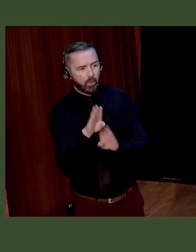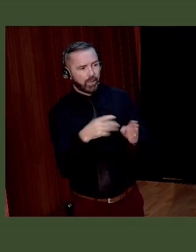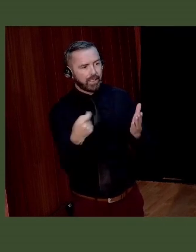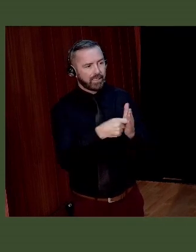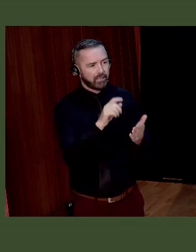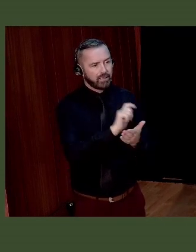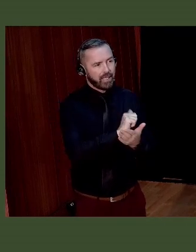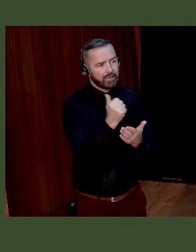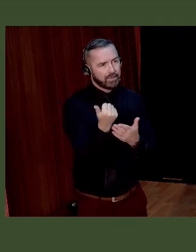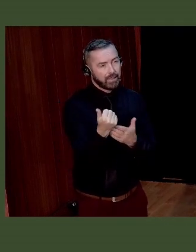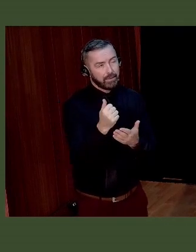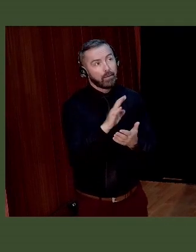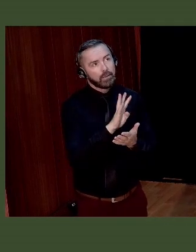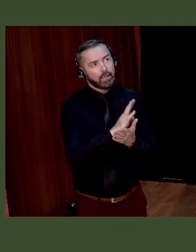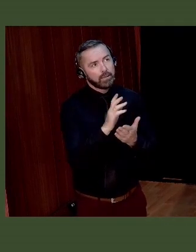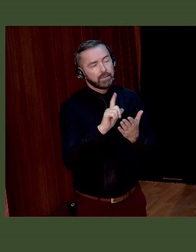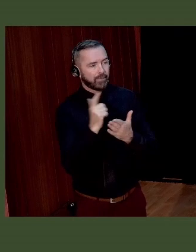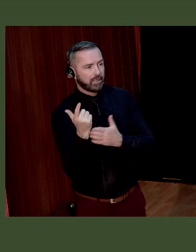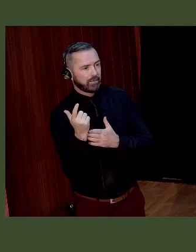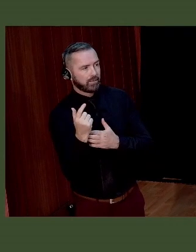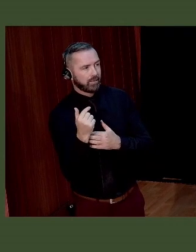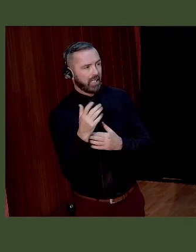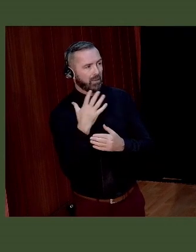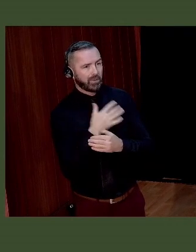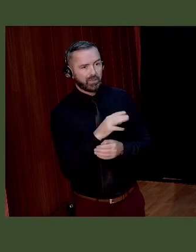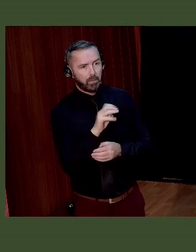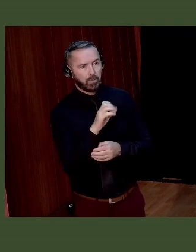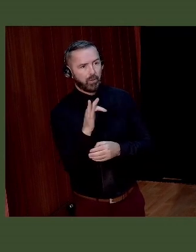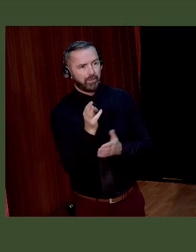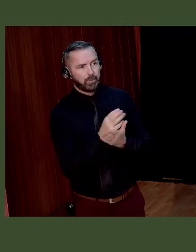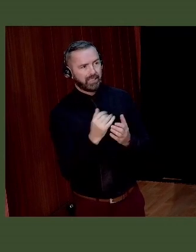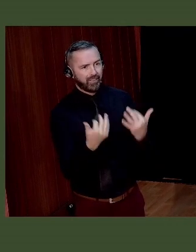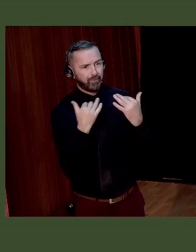of 1917. It was a puff piece, as it might be called nowadays.